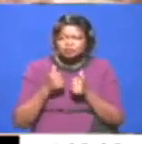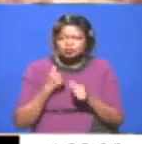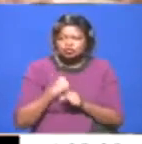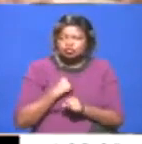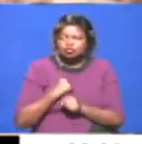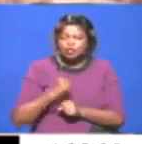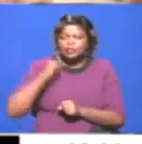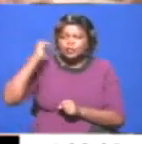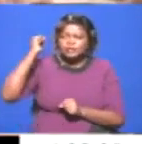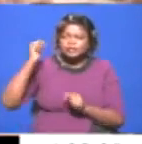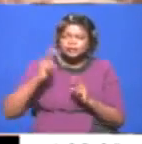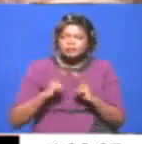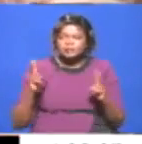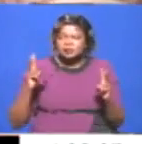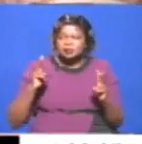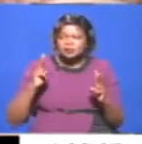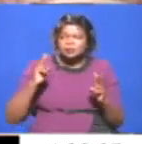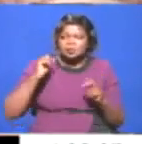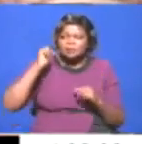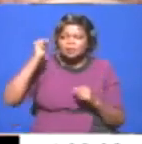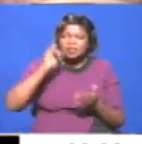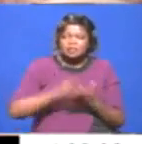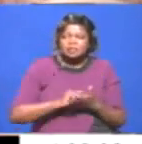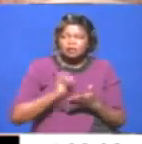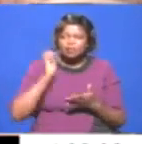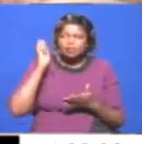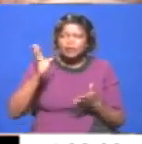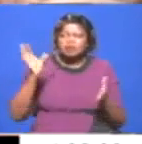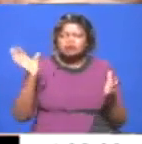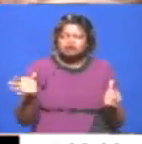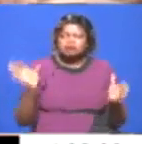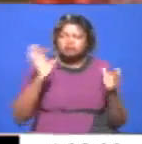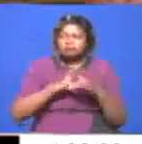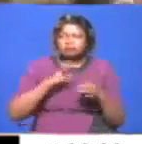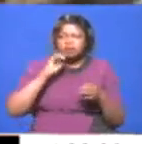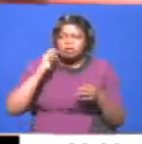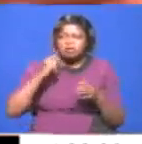amani, kufanya siasa ambayo itaweza kuunganisha Wakenya wote